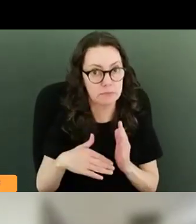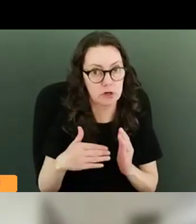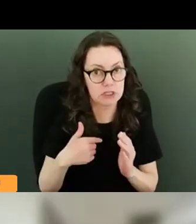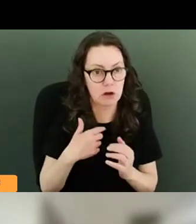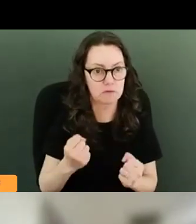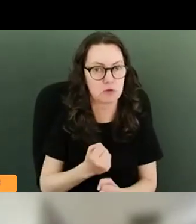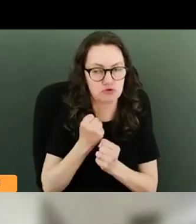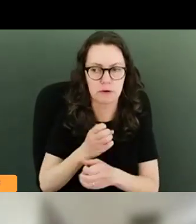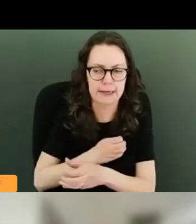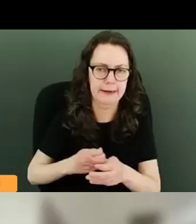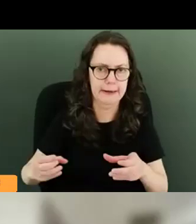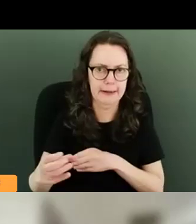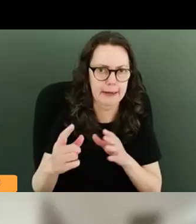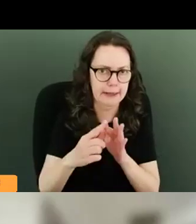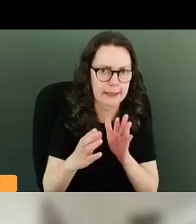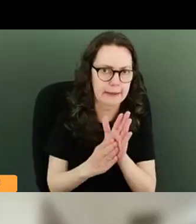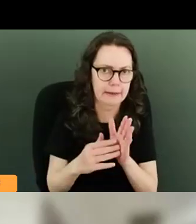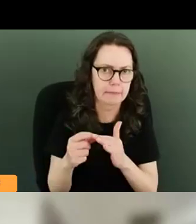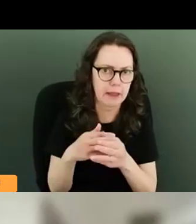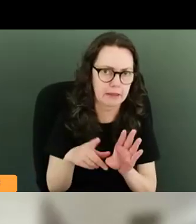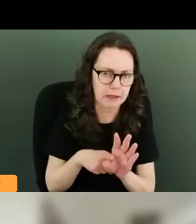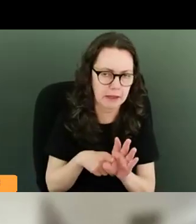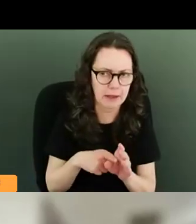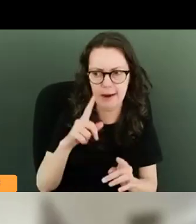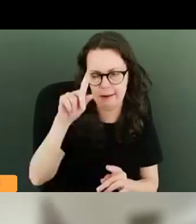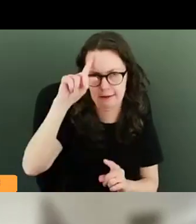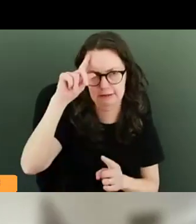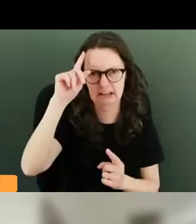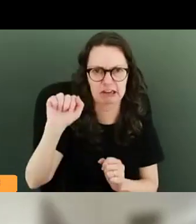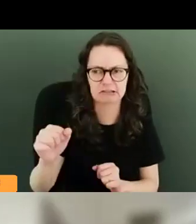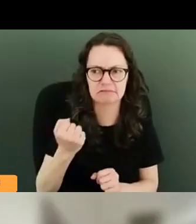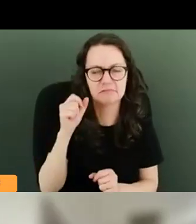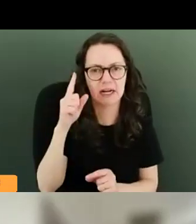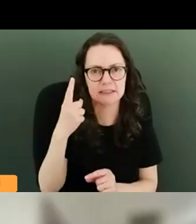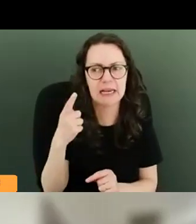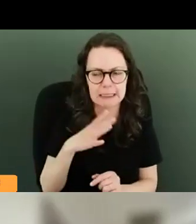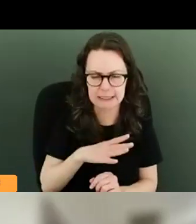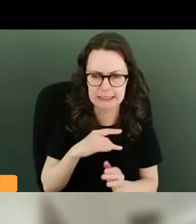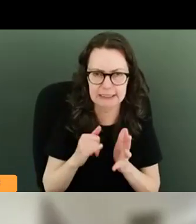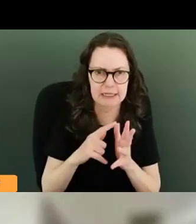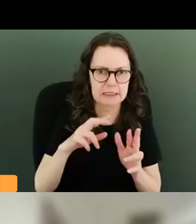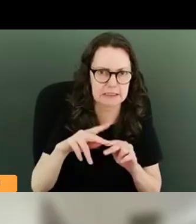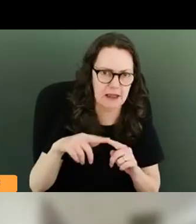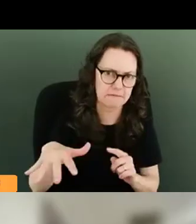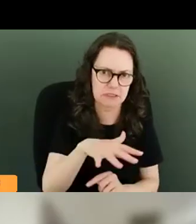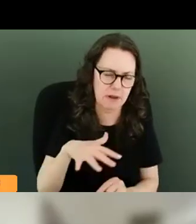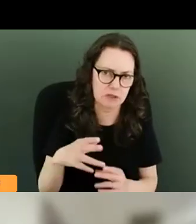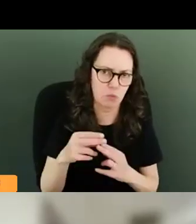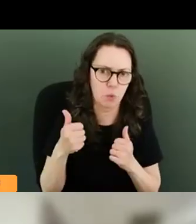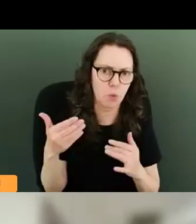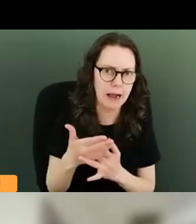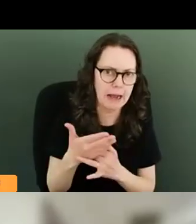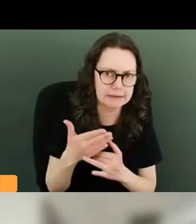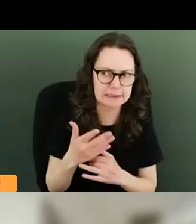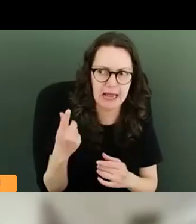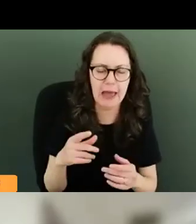and empathy throughout this project. It's reminded how important it is to create safe and accessible spaces and to hold